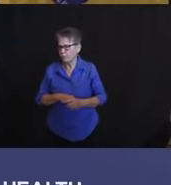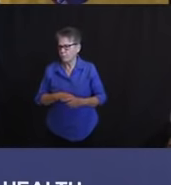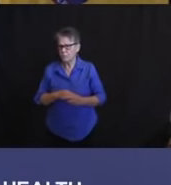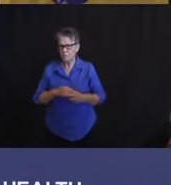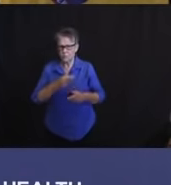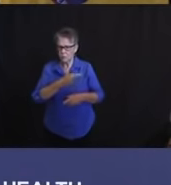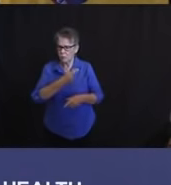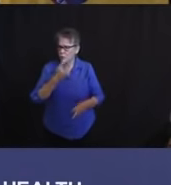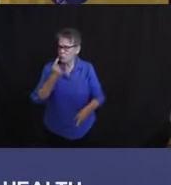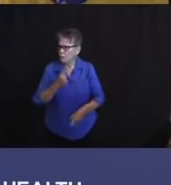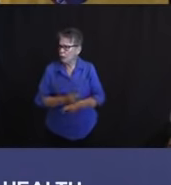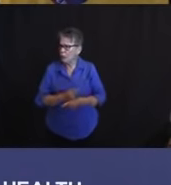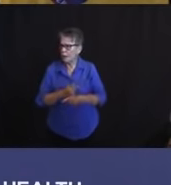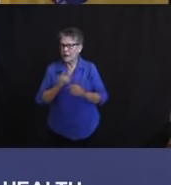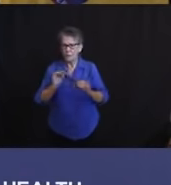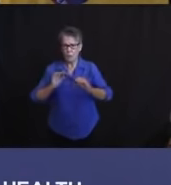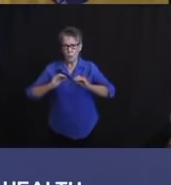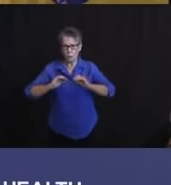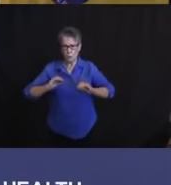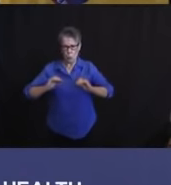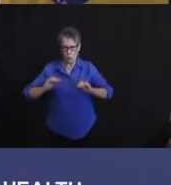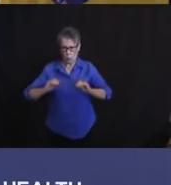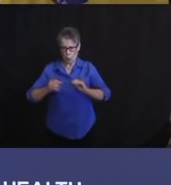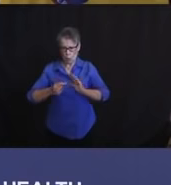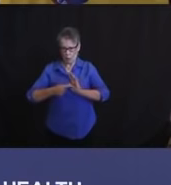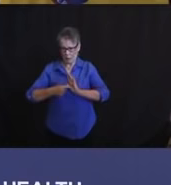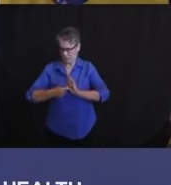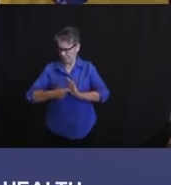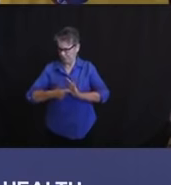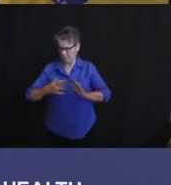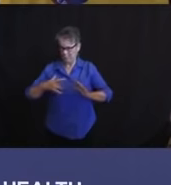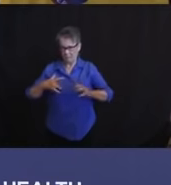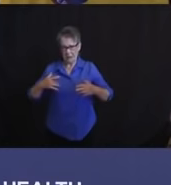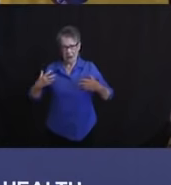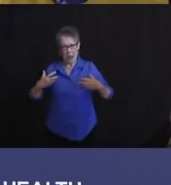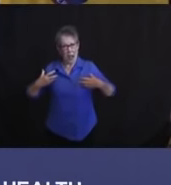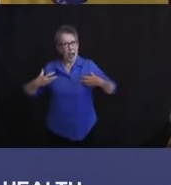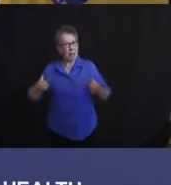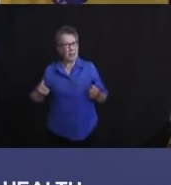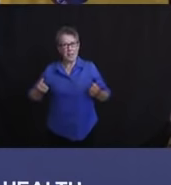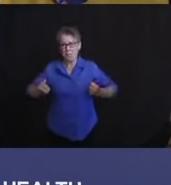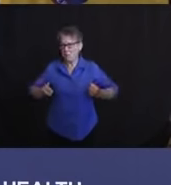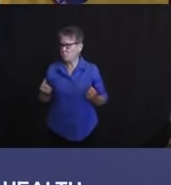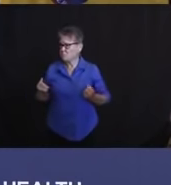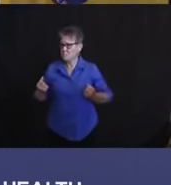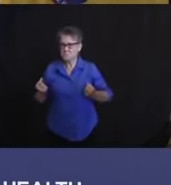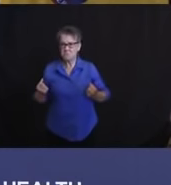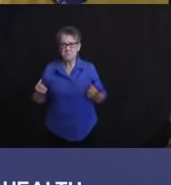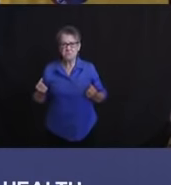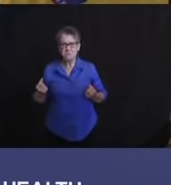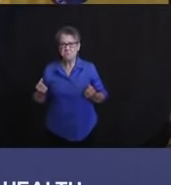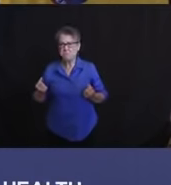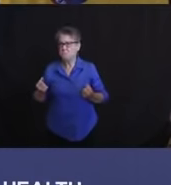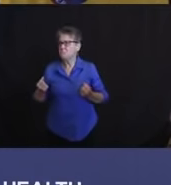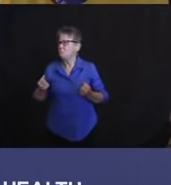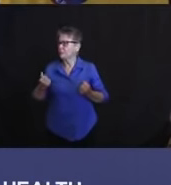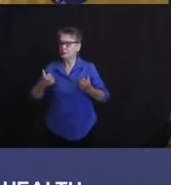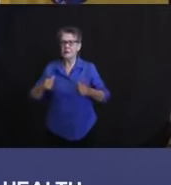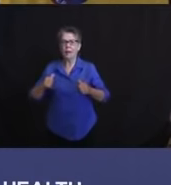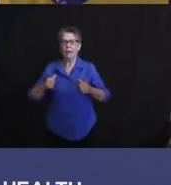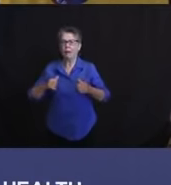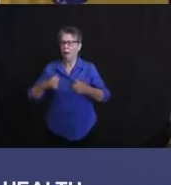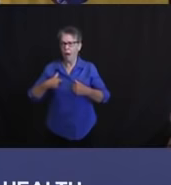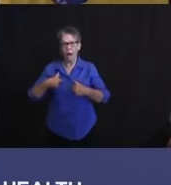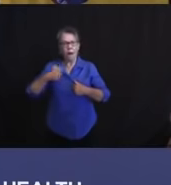great health and the virus doesn't take hold with you, you may well be passing this, right? So that's something we've been hitting